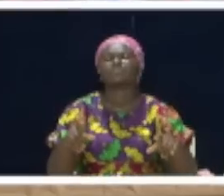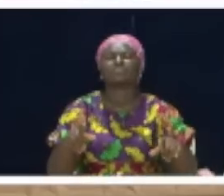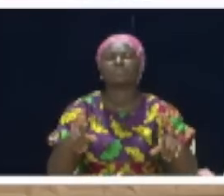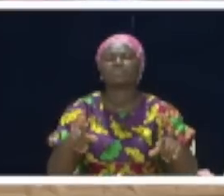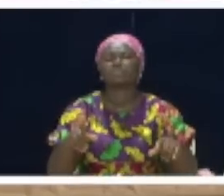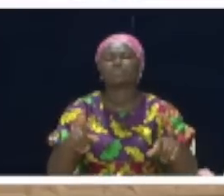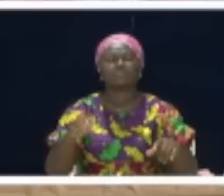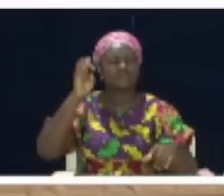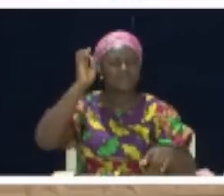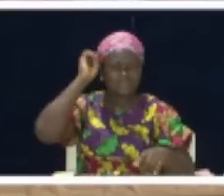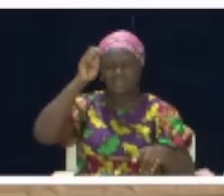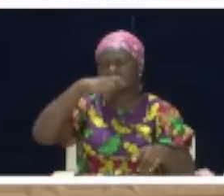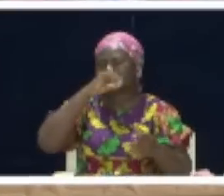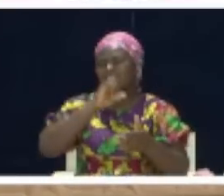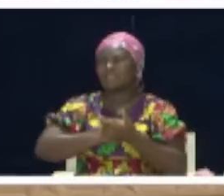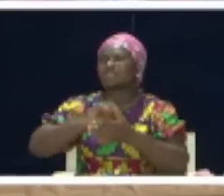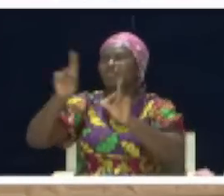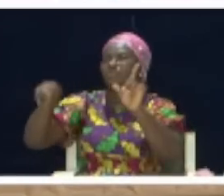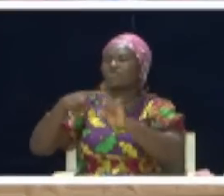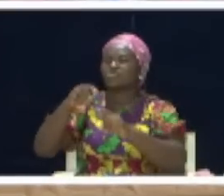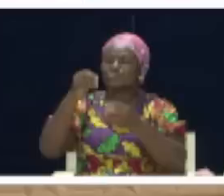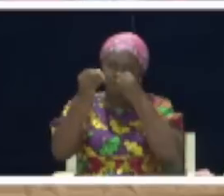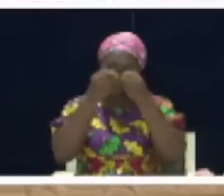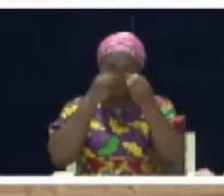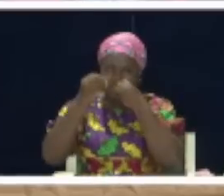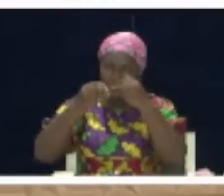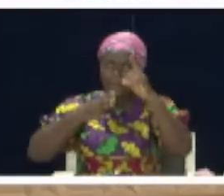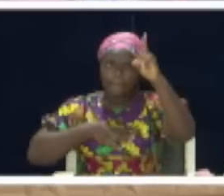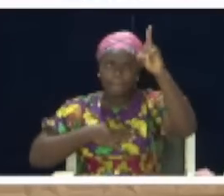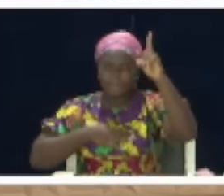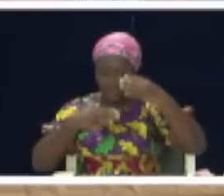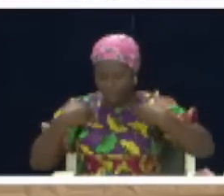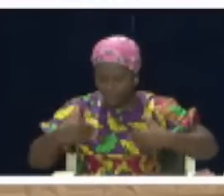He said, when you eat my body and you drink my blood,